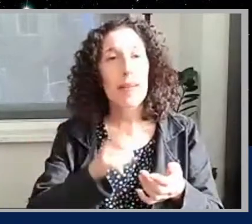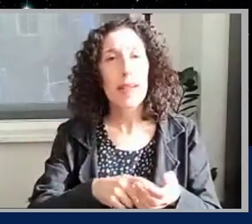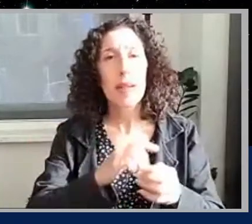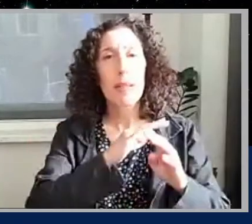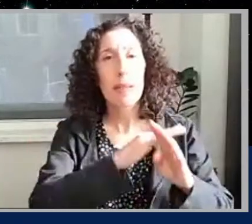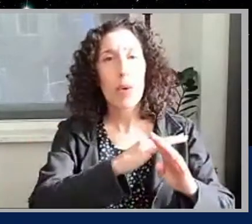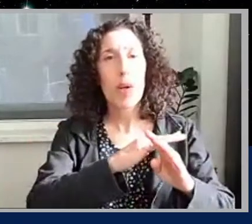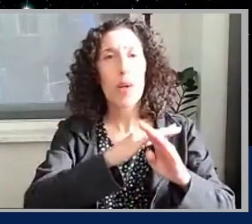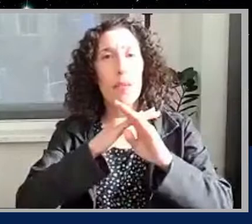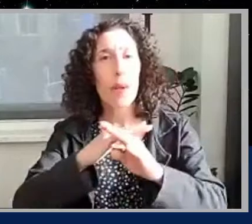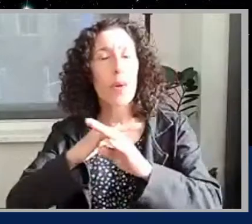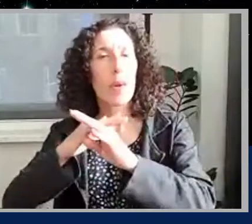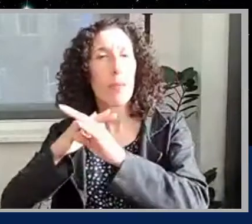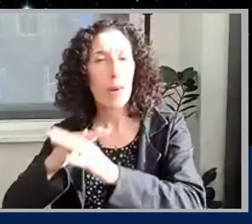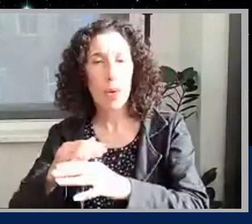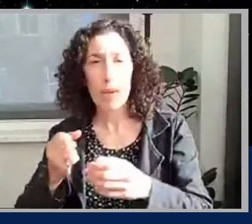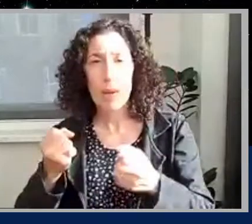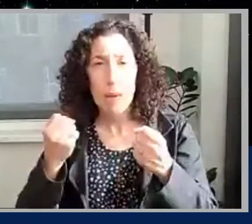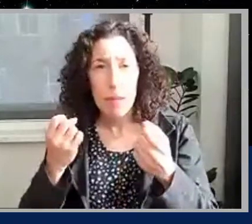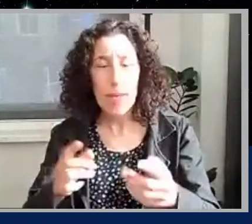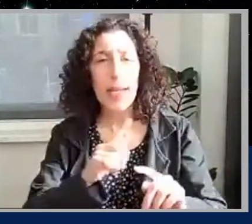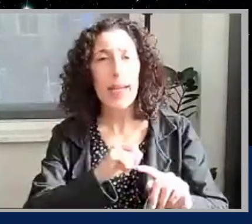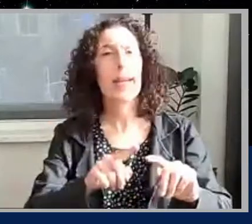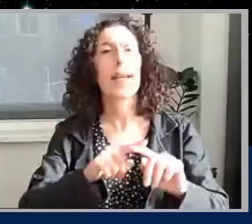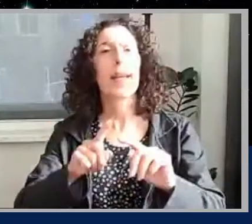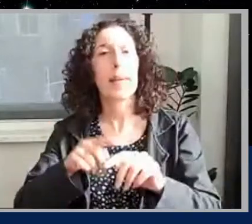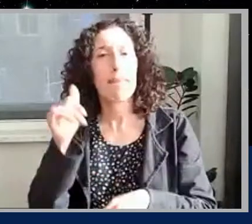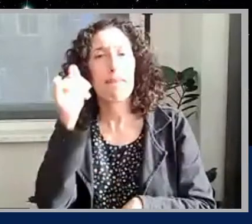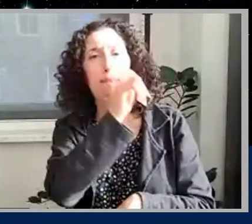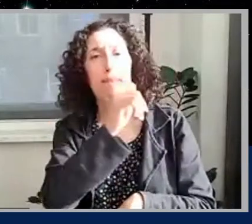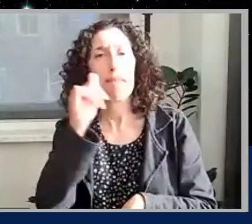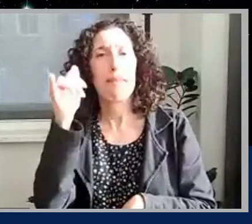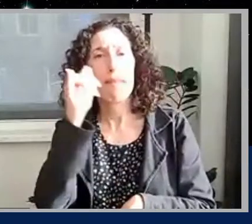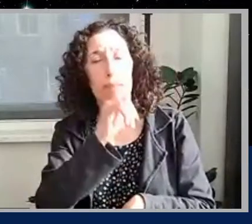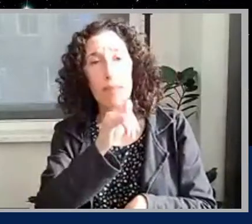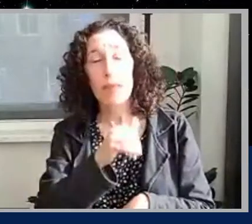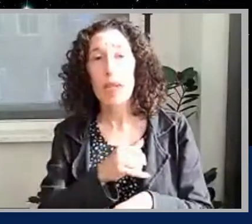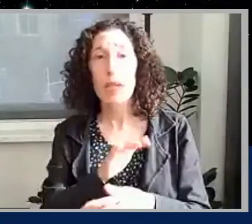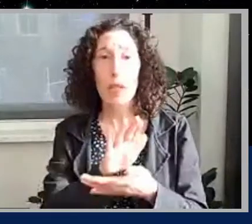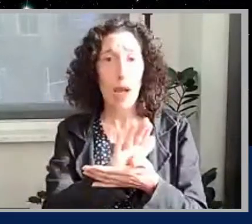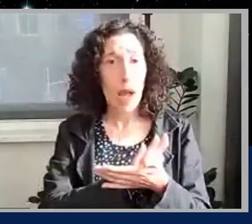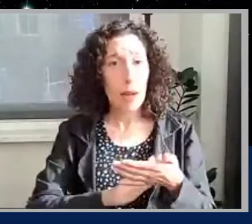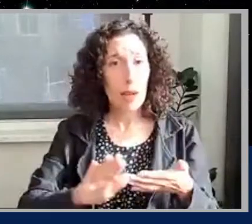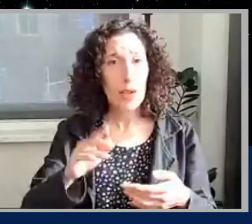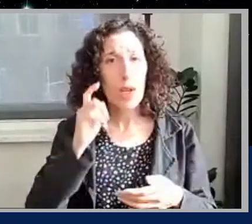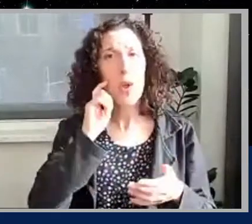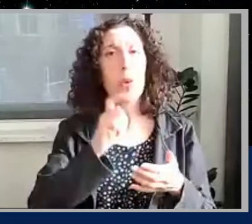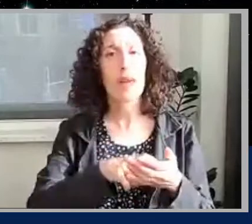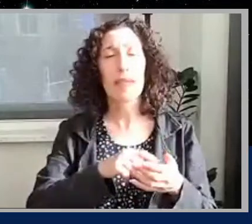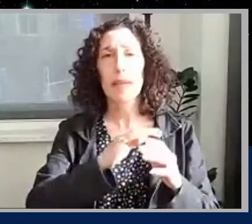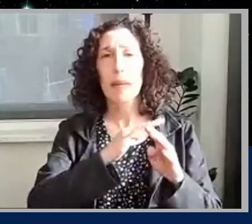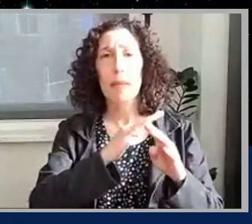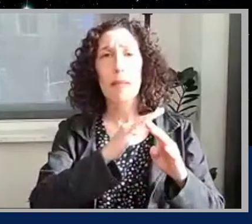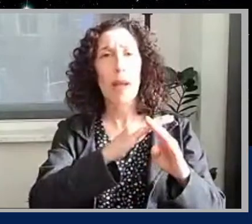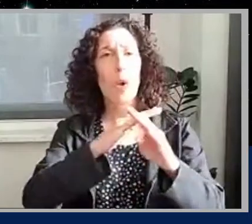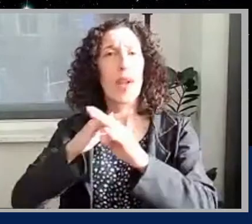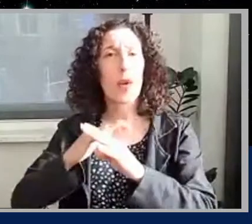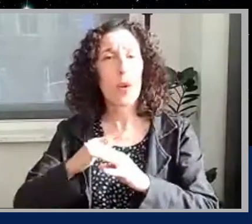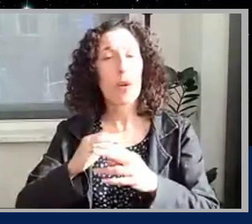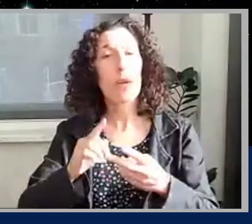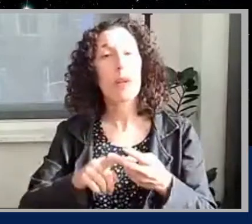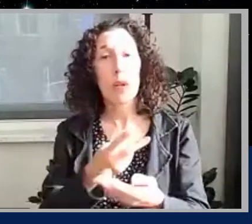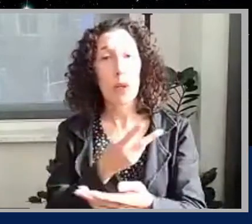early, like even as an undergraduate. And then through grad school, I was actually, losing colleagues along the way because